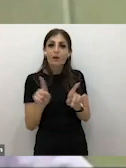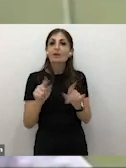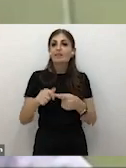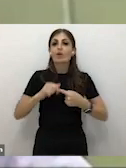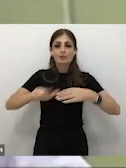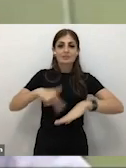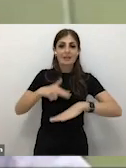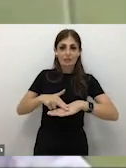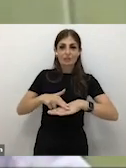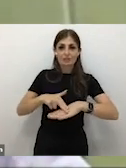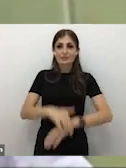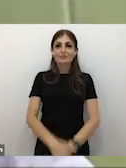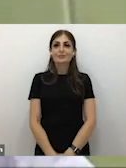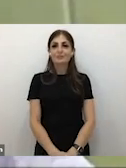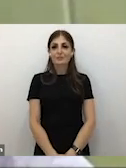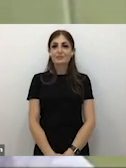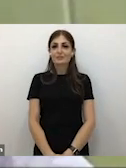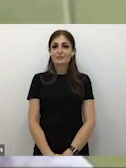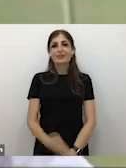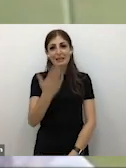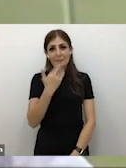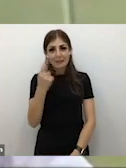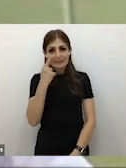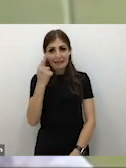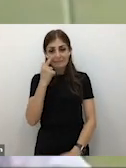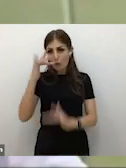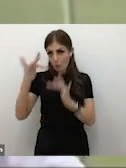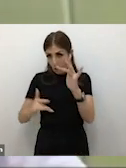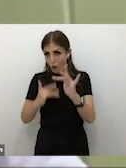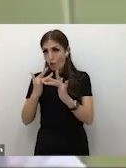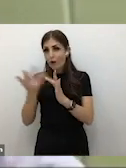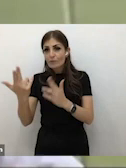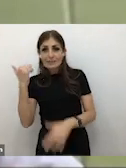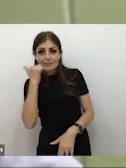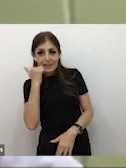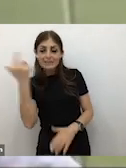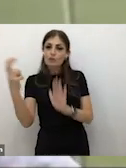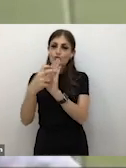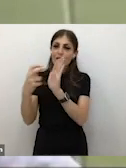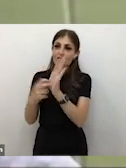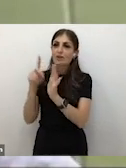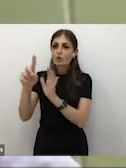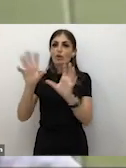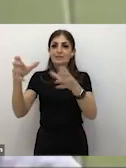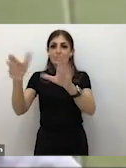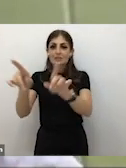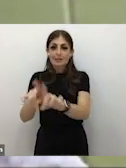Nations artists and creative workers. Please see the opportunity page for dates and to register for these sessions.